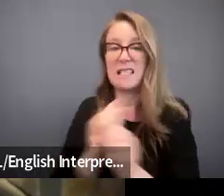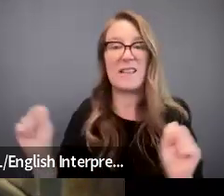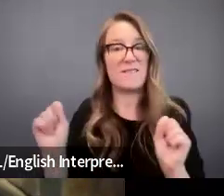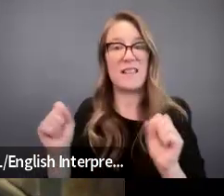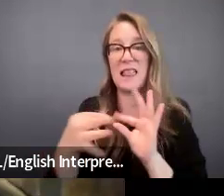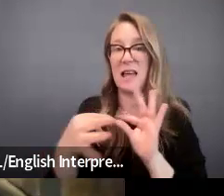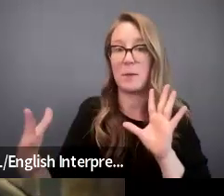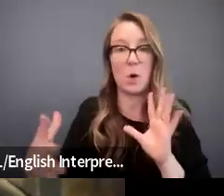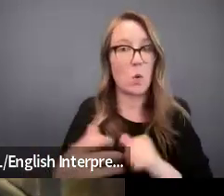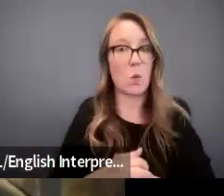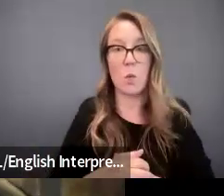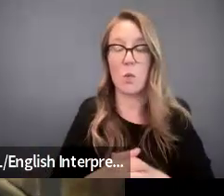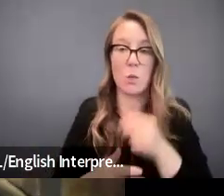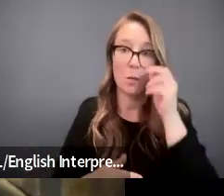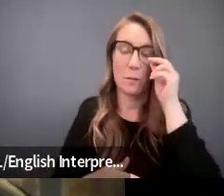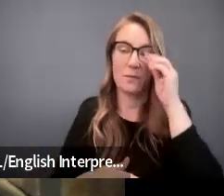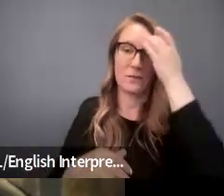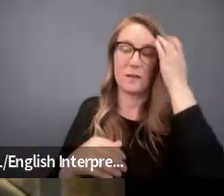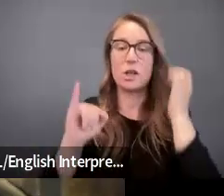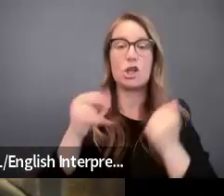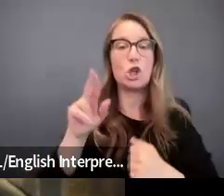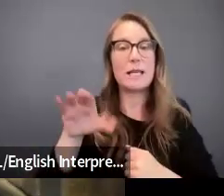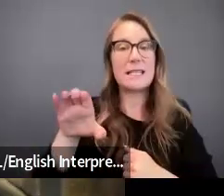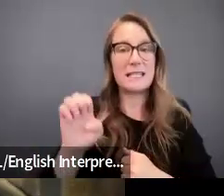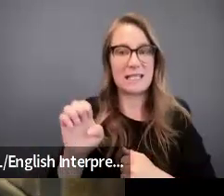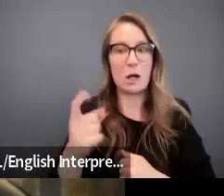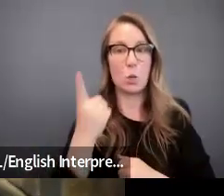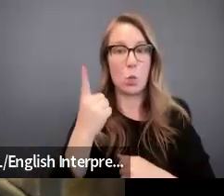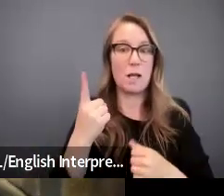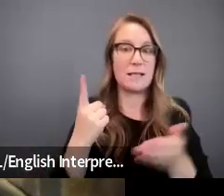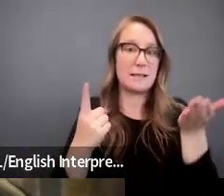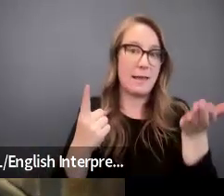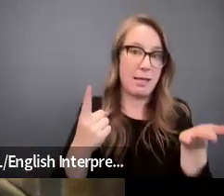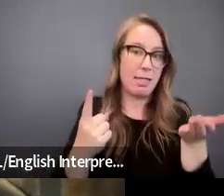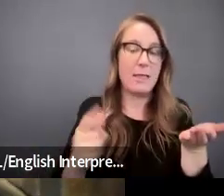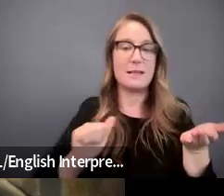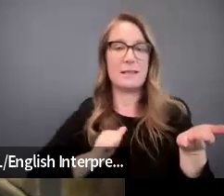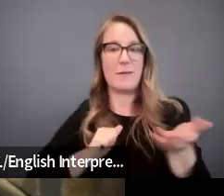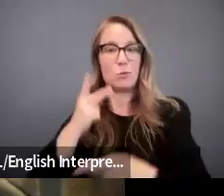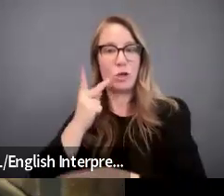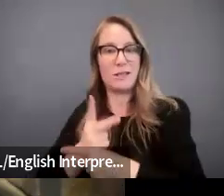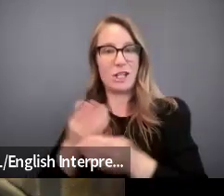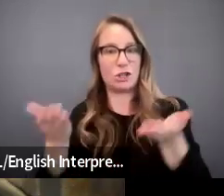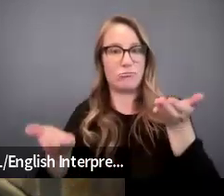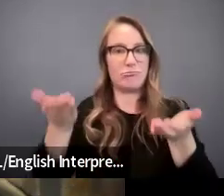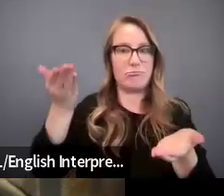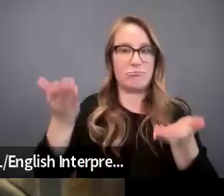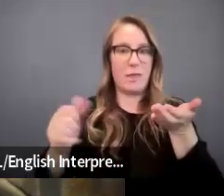let him go. Justice is on one scale and self-preservation is on the